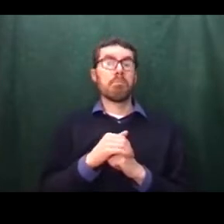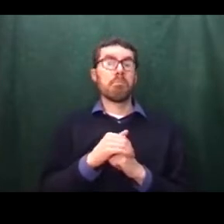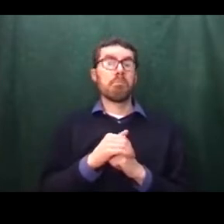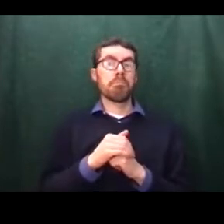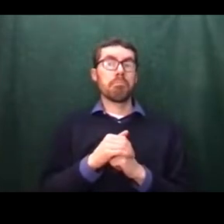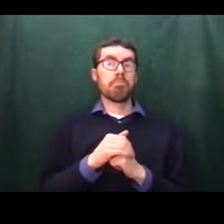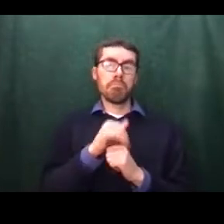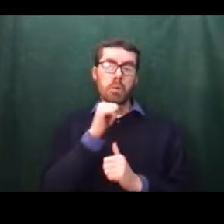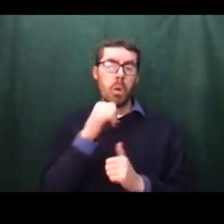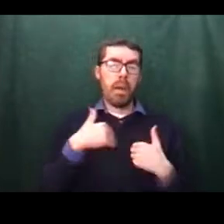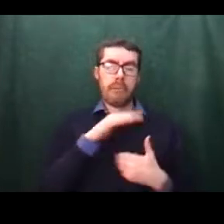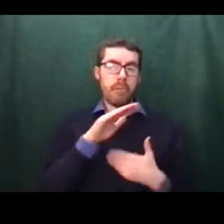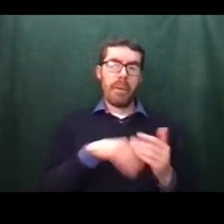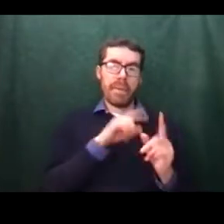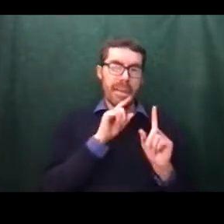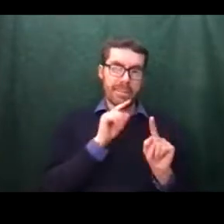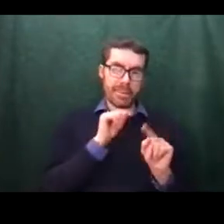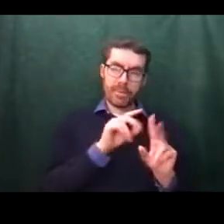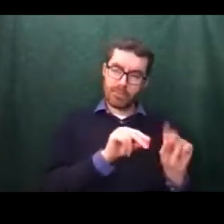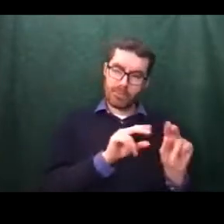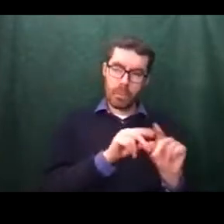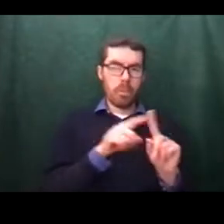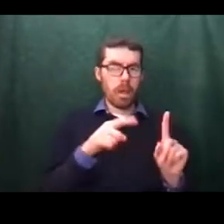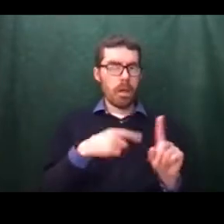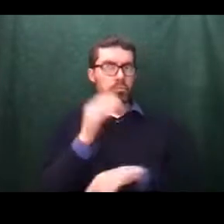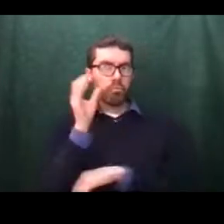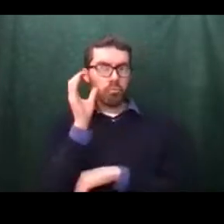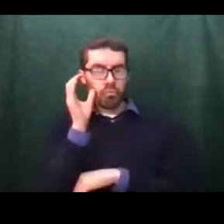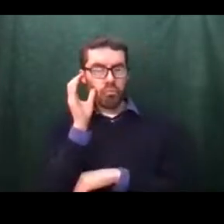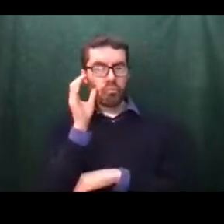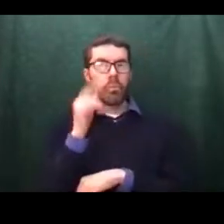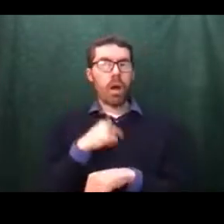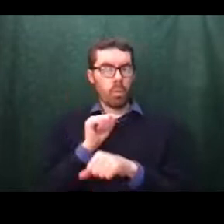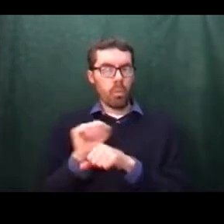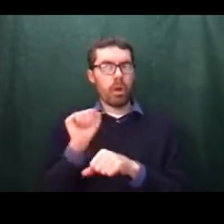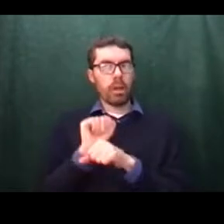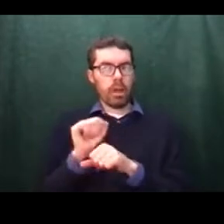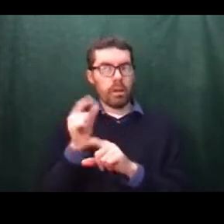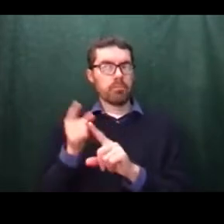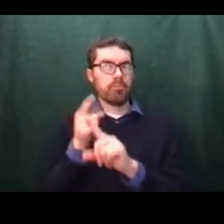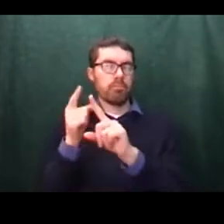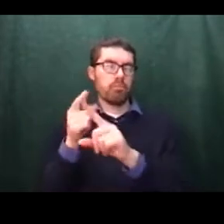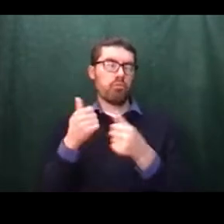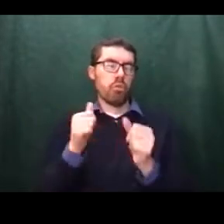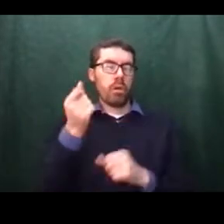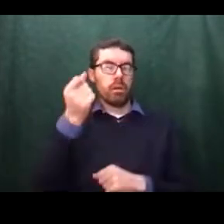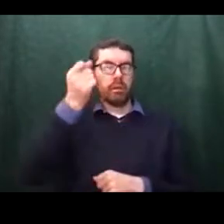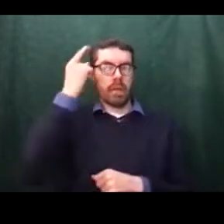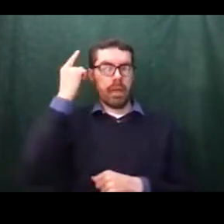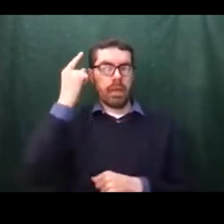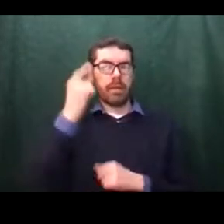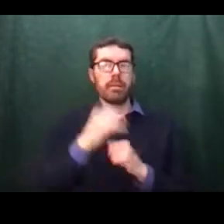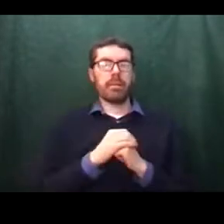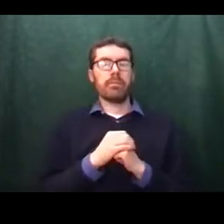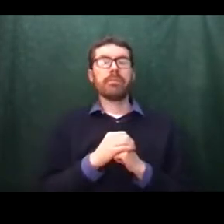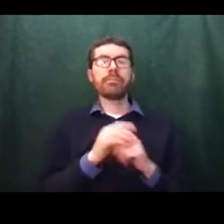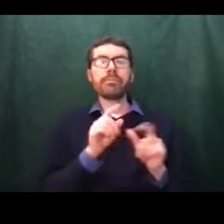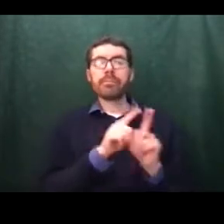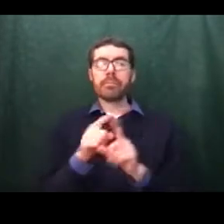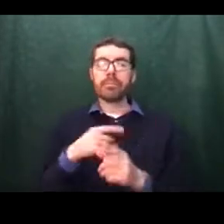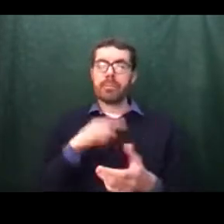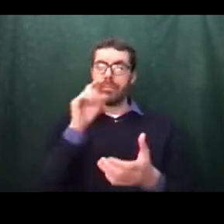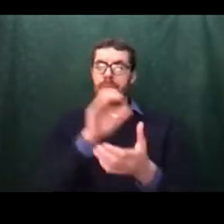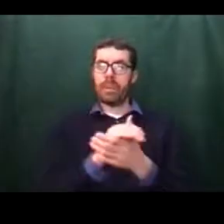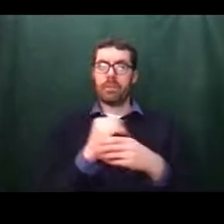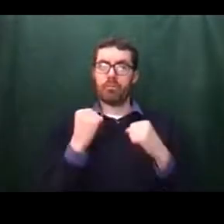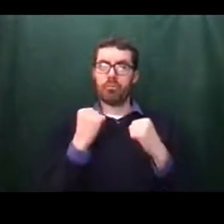yet, but I'm listening, and I'm working and trying to understand how we can. I also believe strongly that we